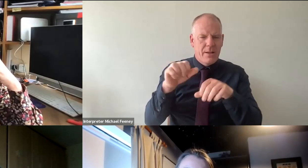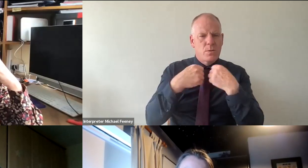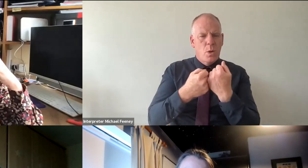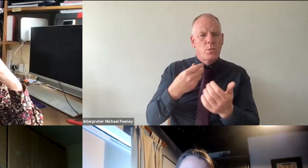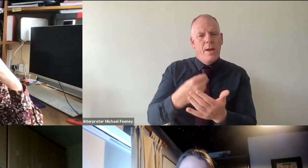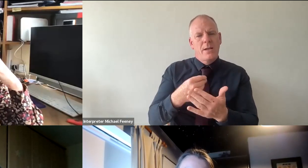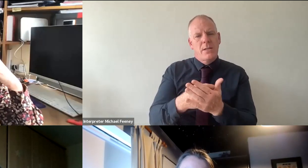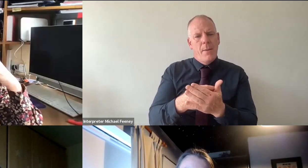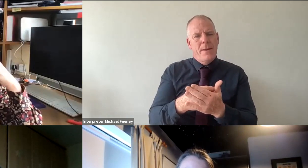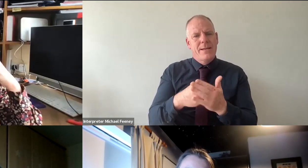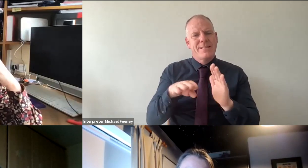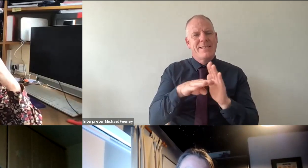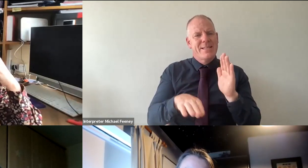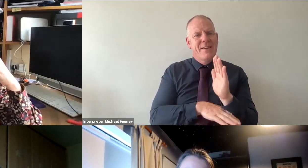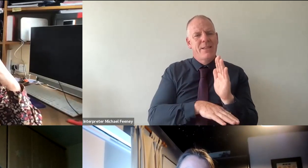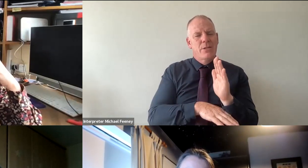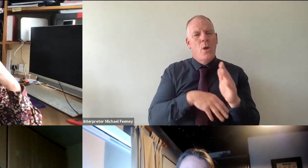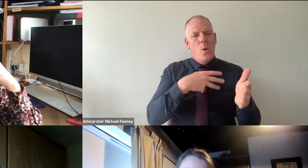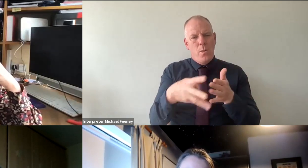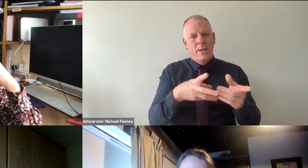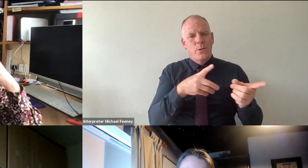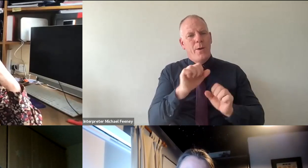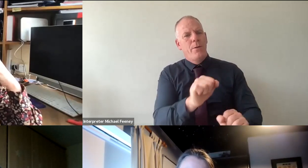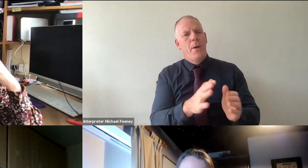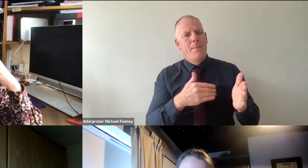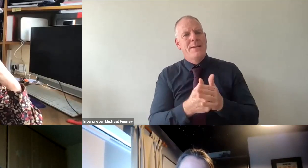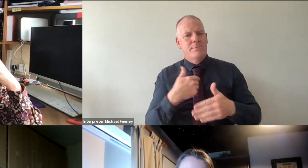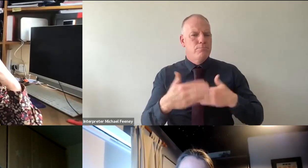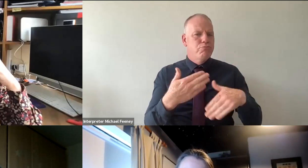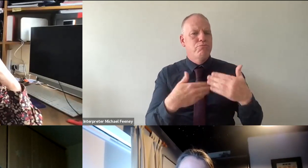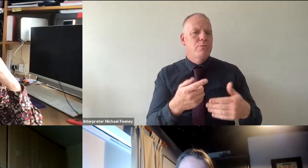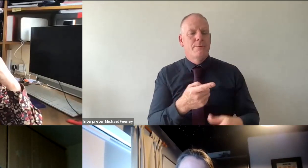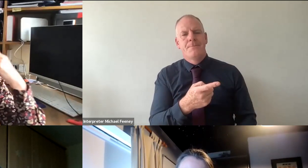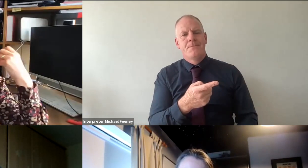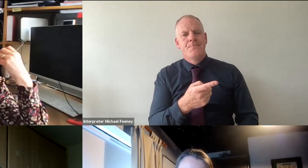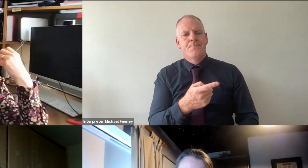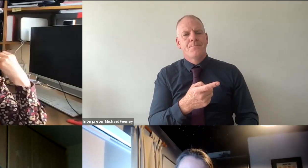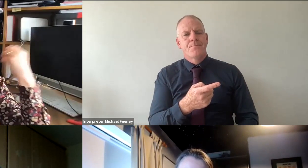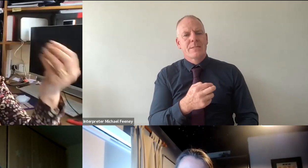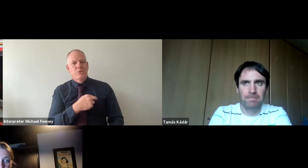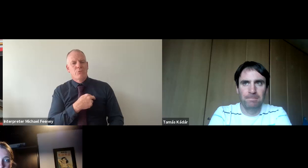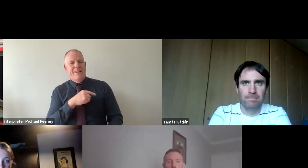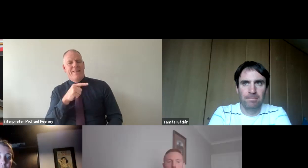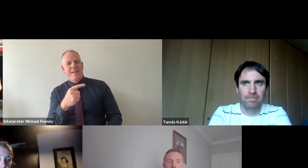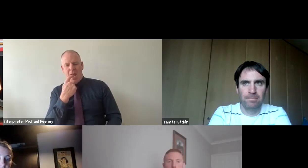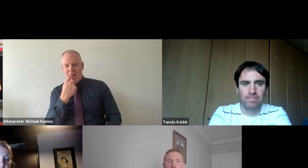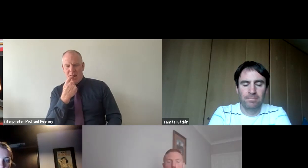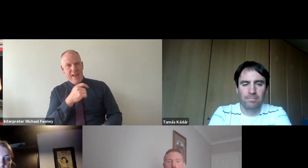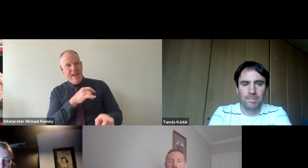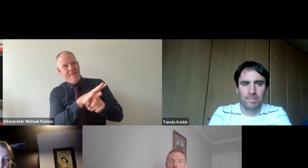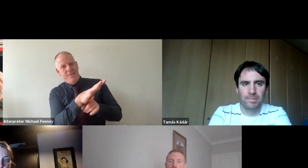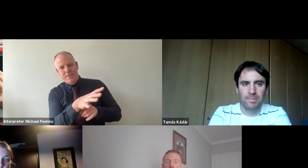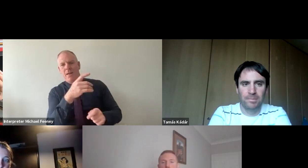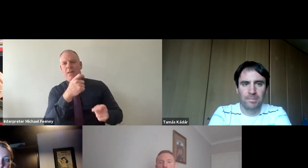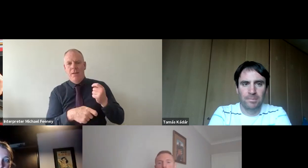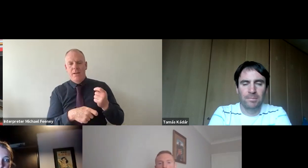socio-economic disadvantage in how they go about their work. And it's that incentive to